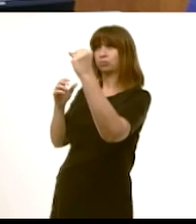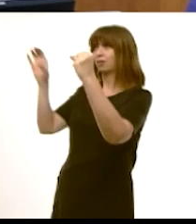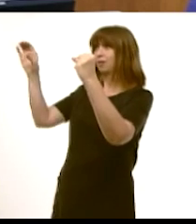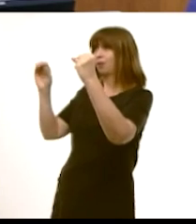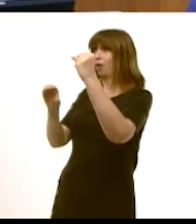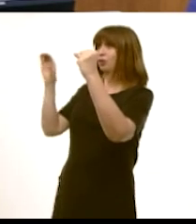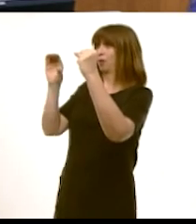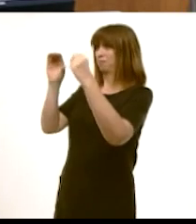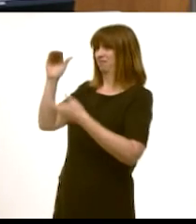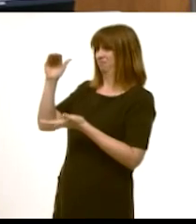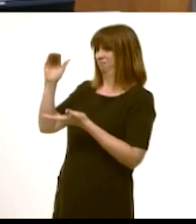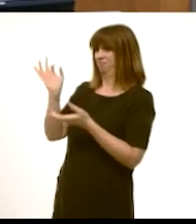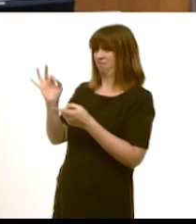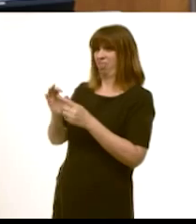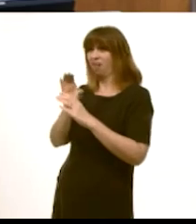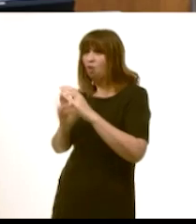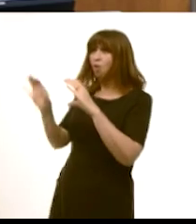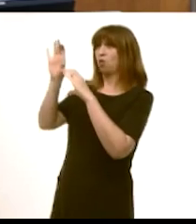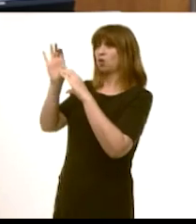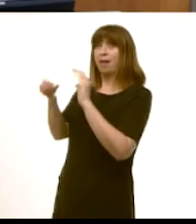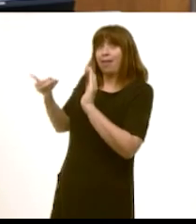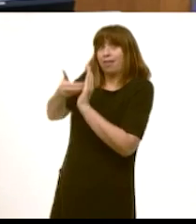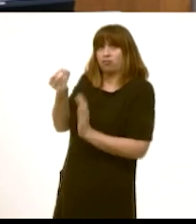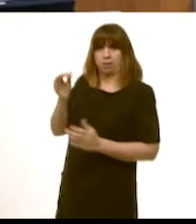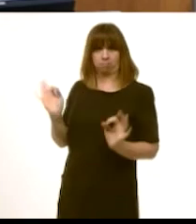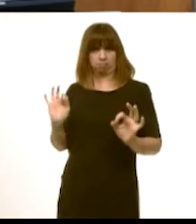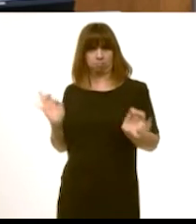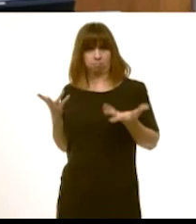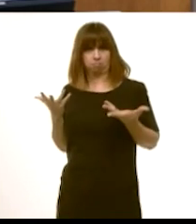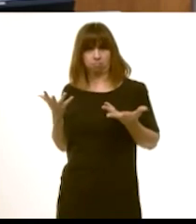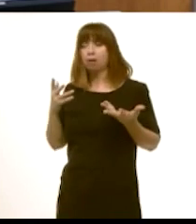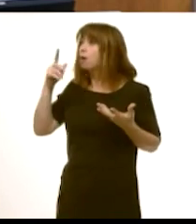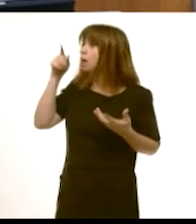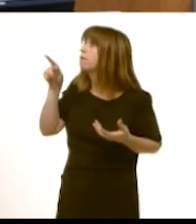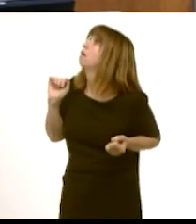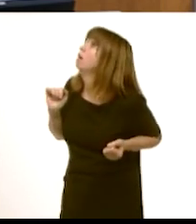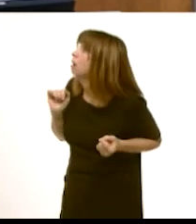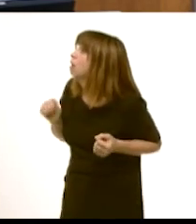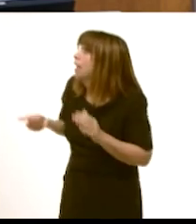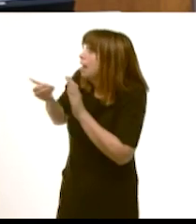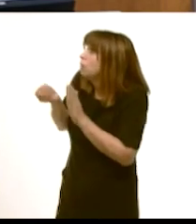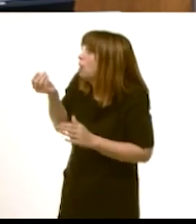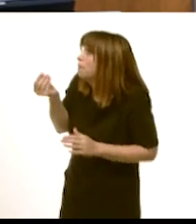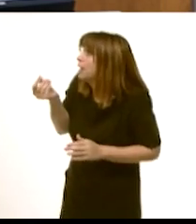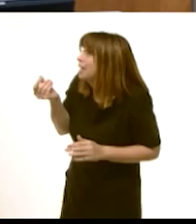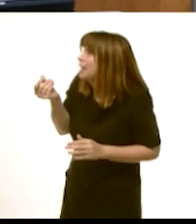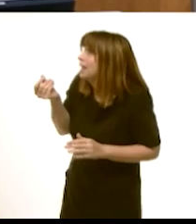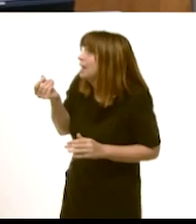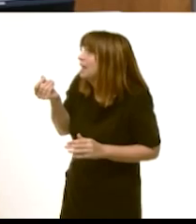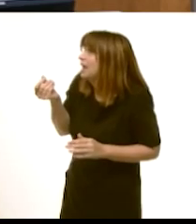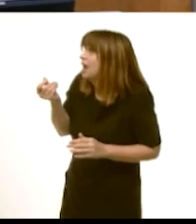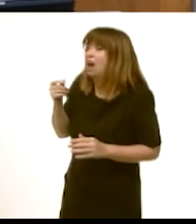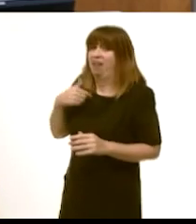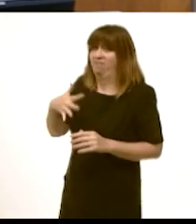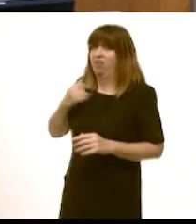government budget. So until we know what the CSR actually says, and if it is the case that money is simply being shifted from one part of